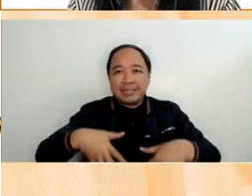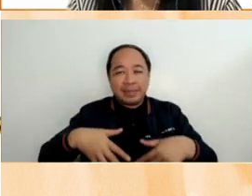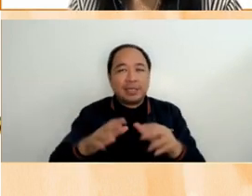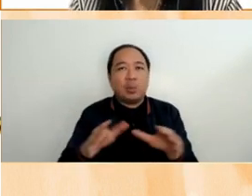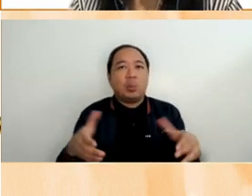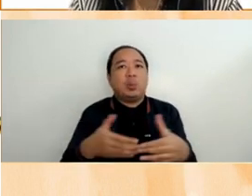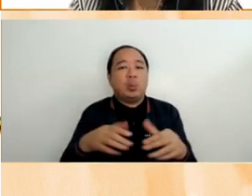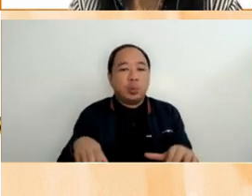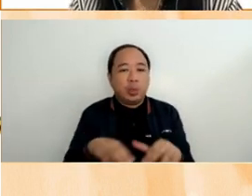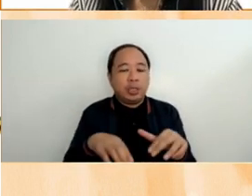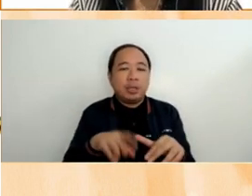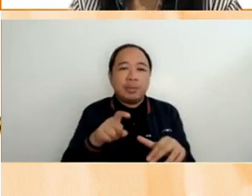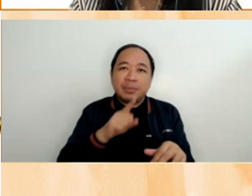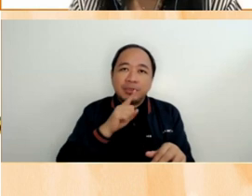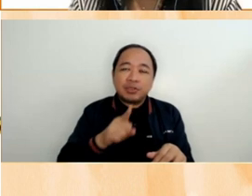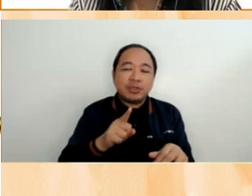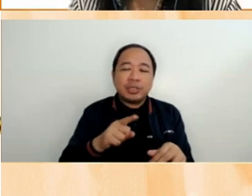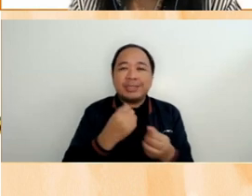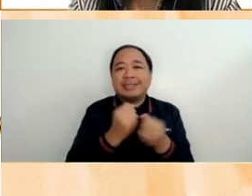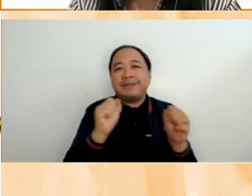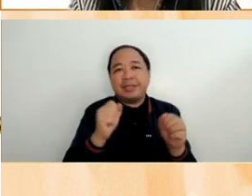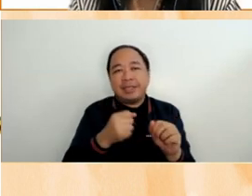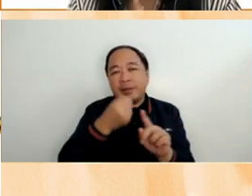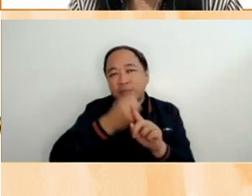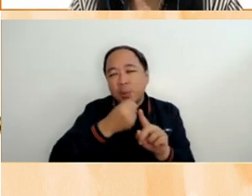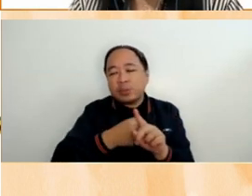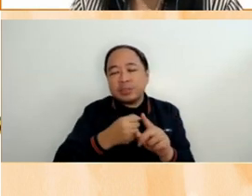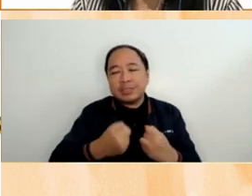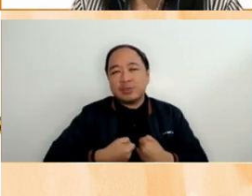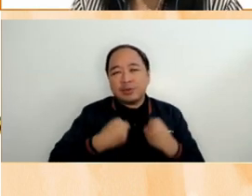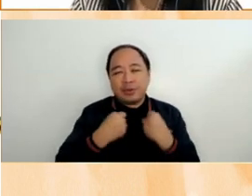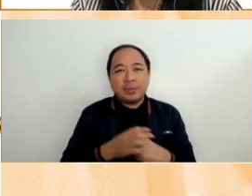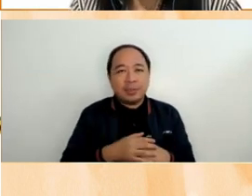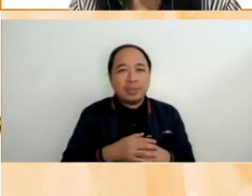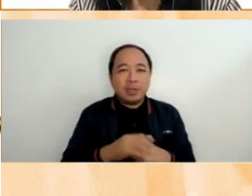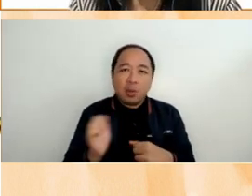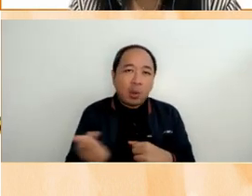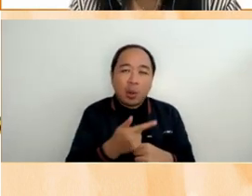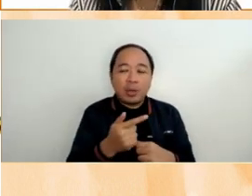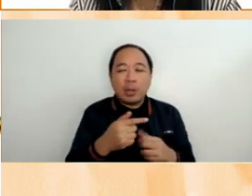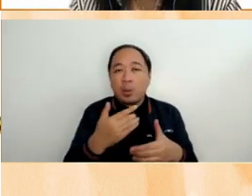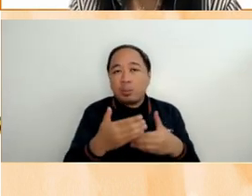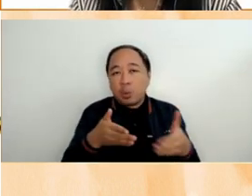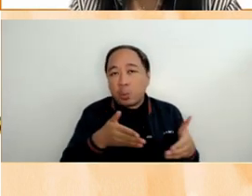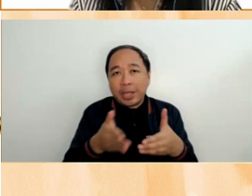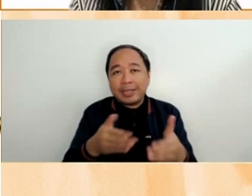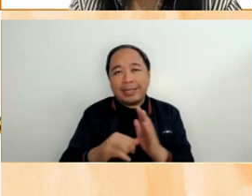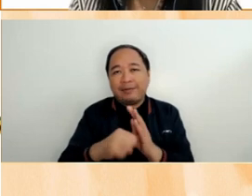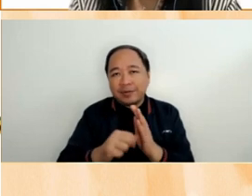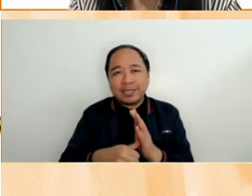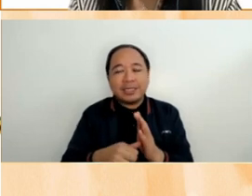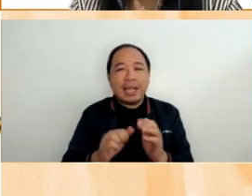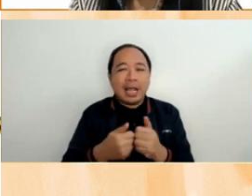group work that ensures safety and promotes coping. All practical measures have been highlighted in